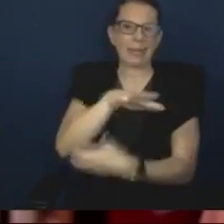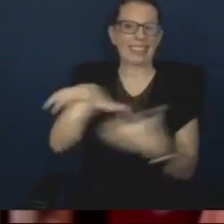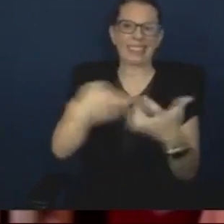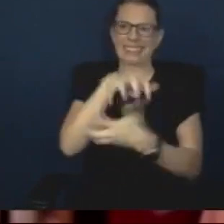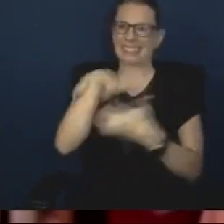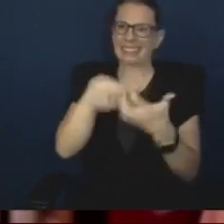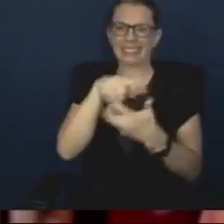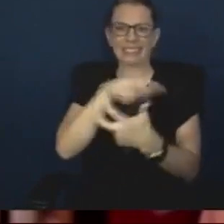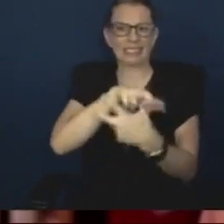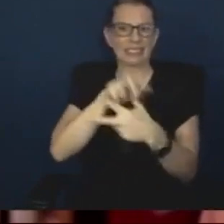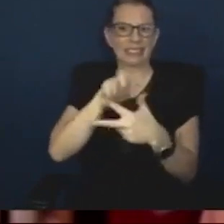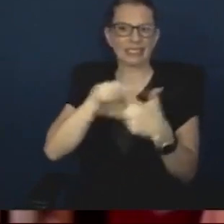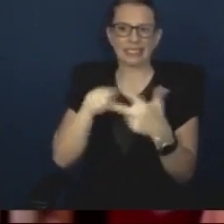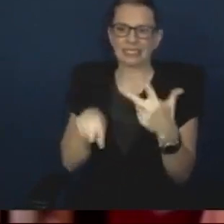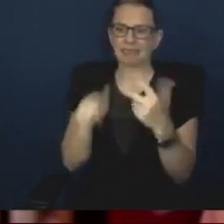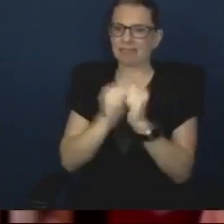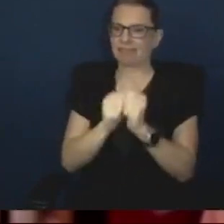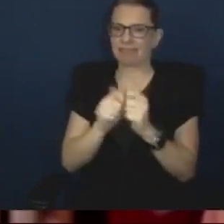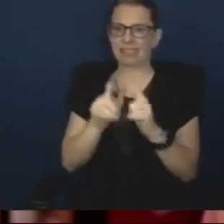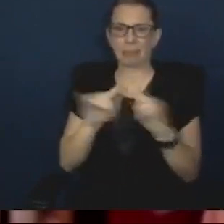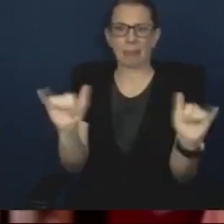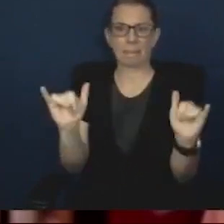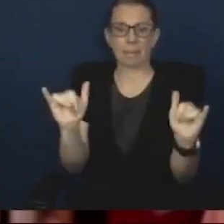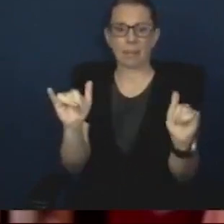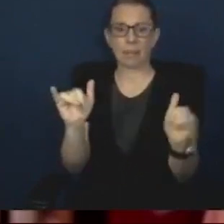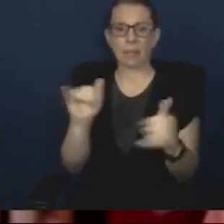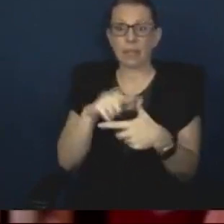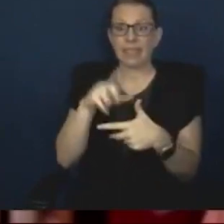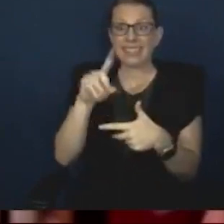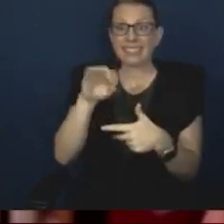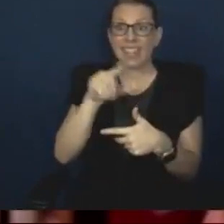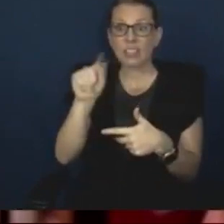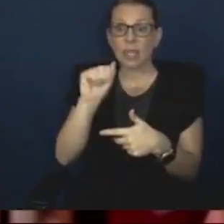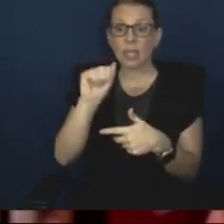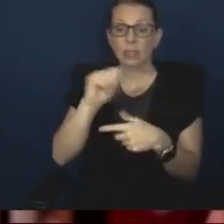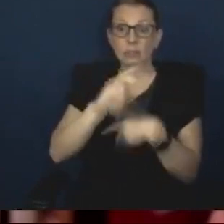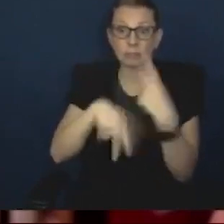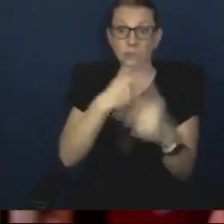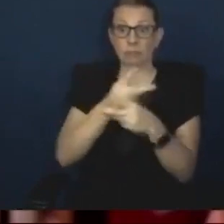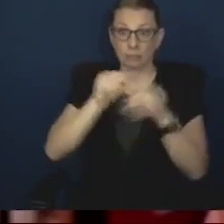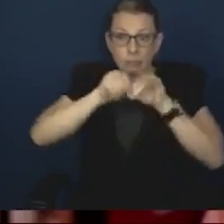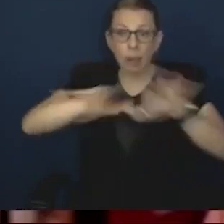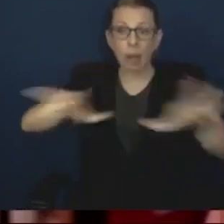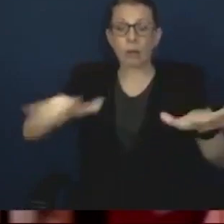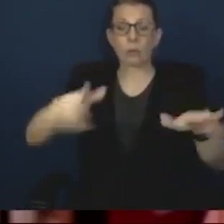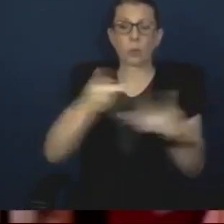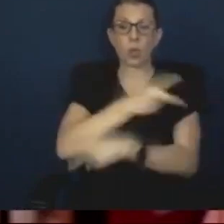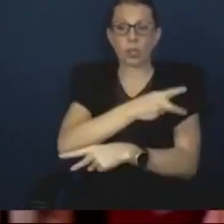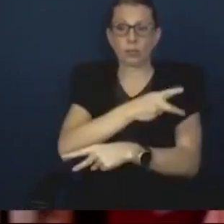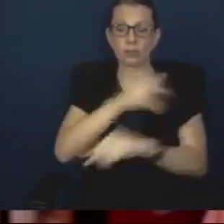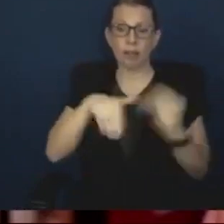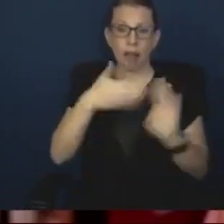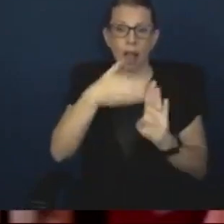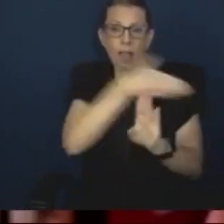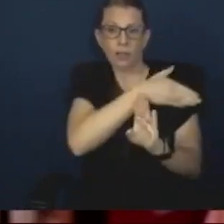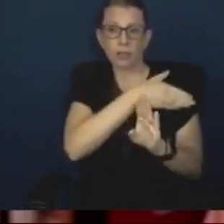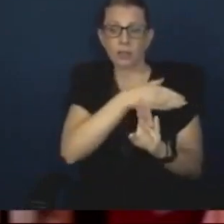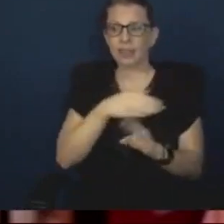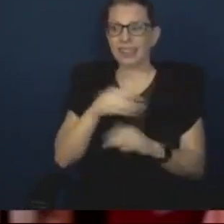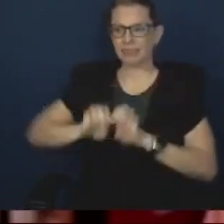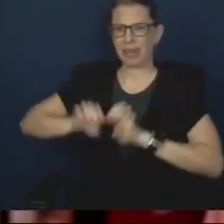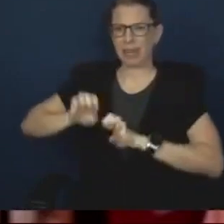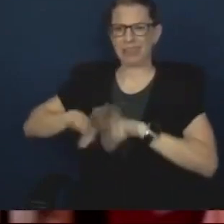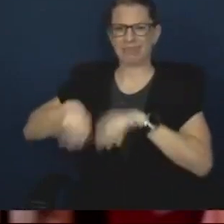that Delta variant is inherently more transmissible until you do the experiments, and they're just being done. We're not going to see